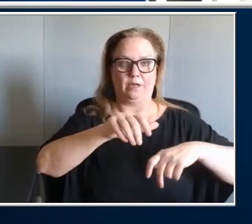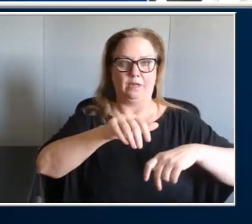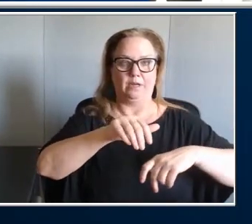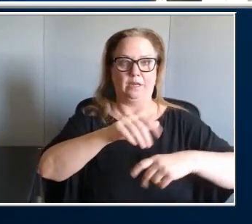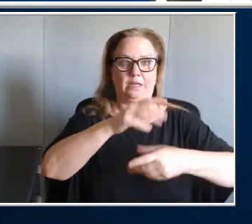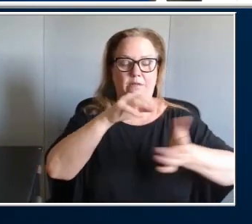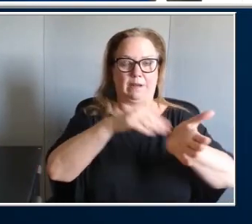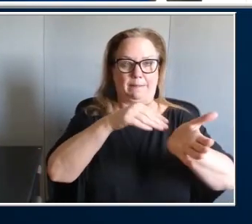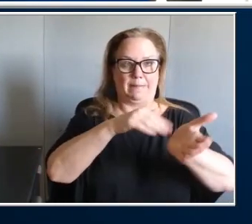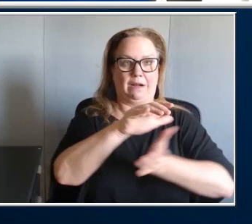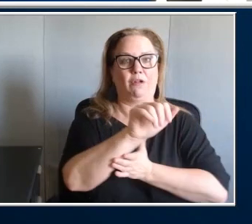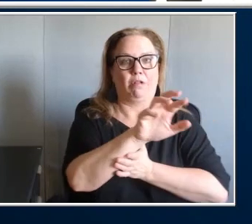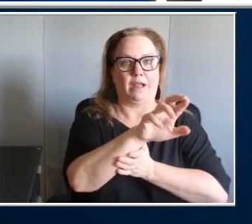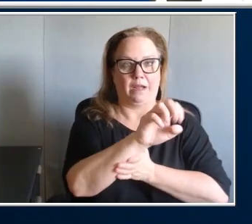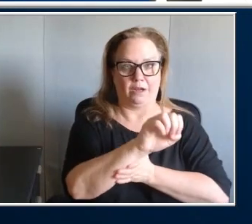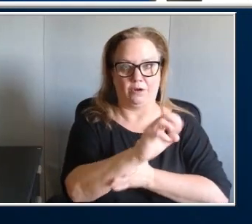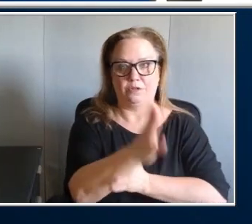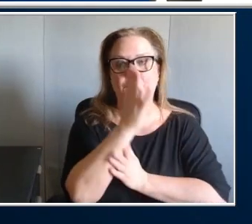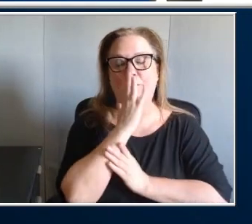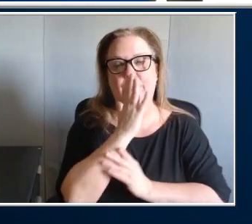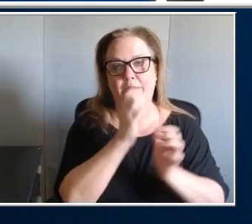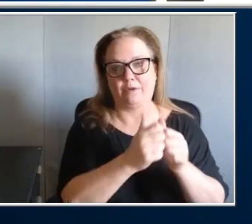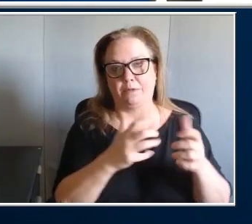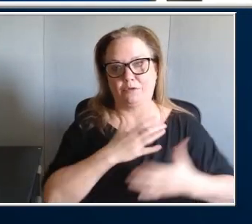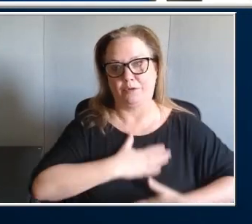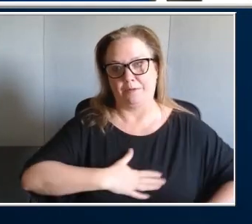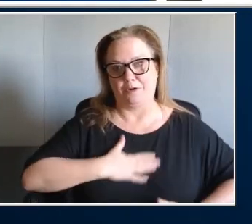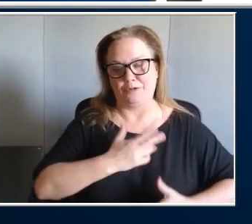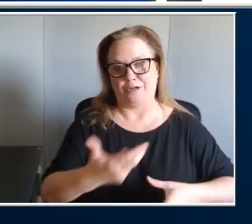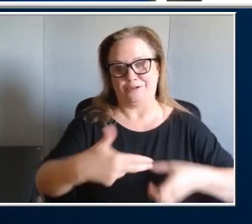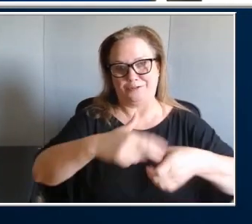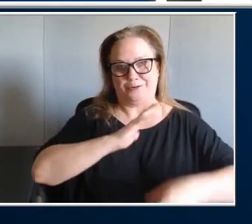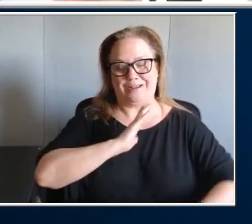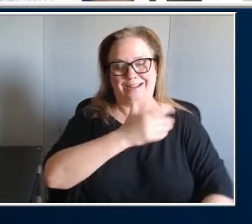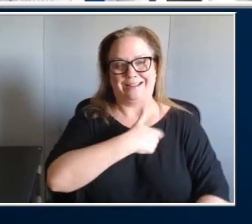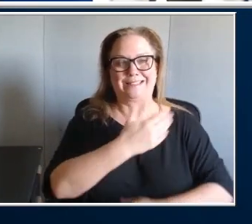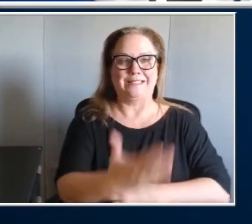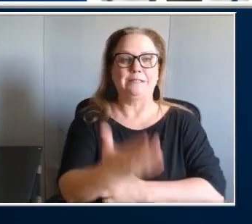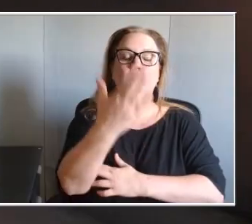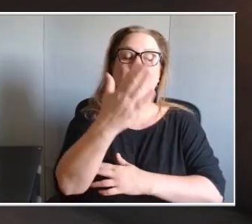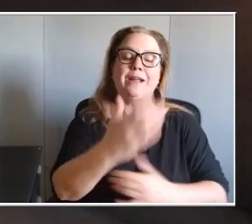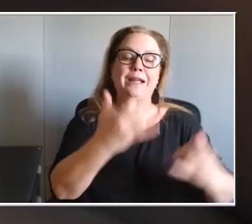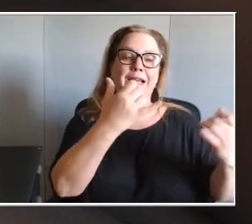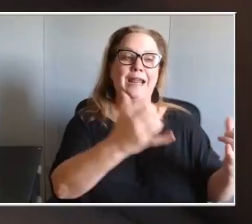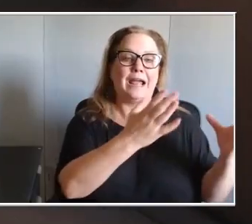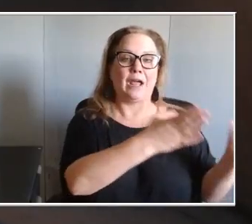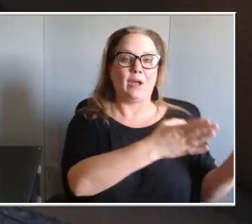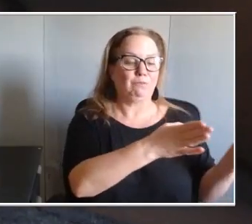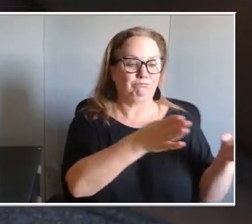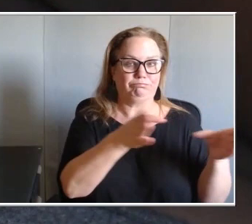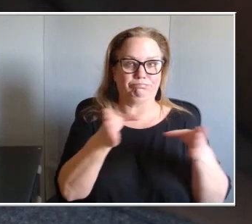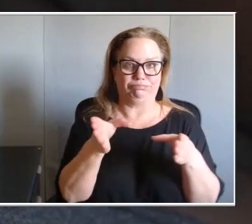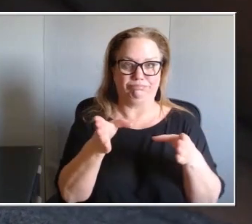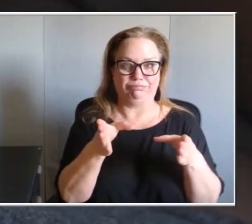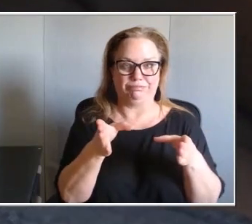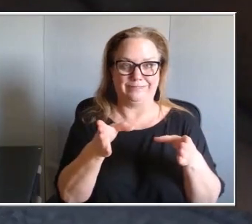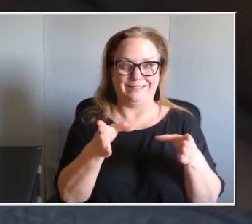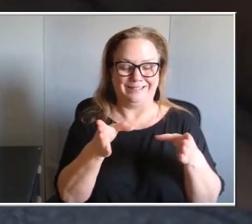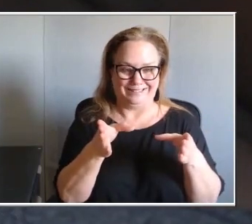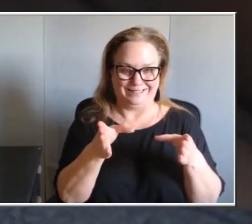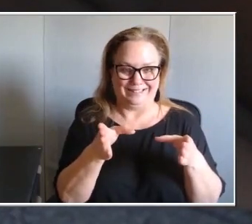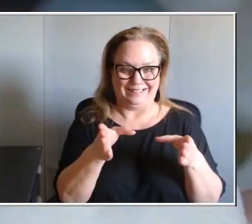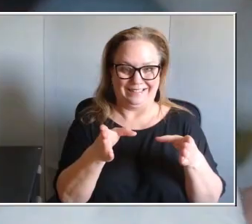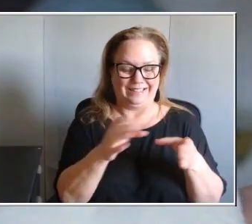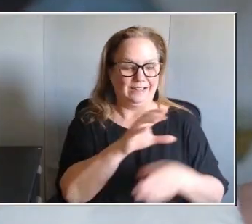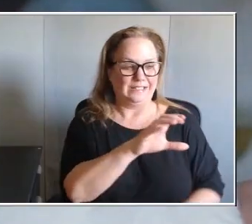care. All right, Dr. Thornton, thank you very much. We appreciate you being with us on the program today. Now we're going to pivot. Yeah, we're going to pivot from